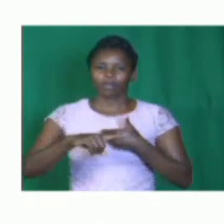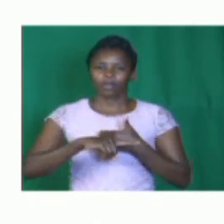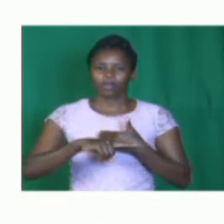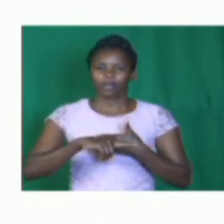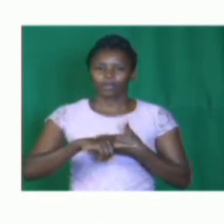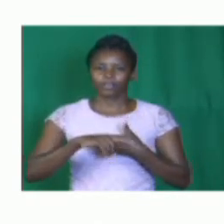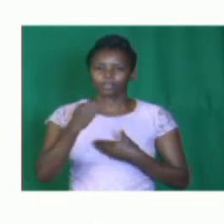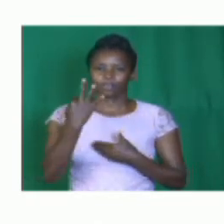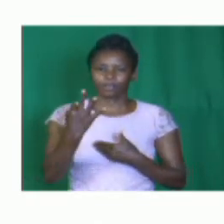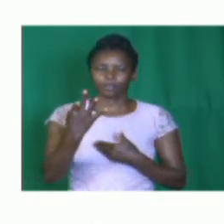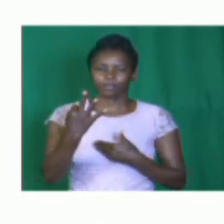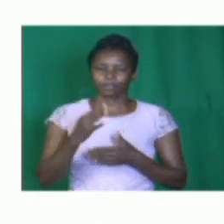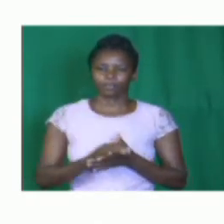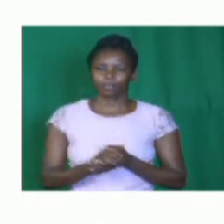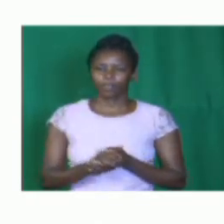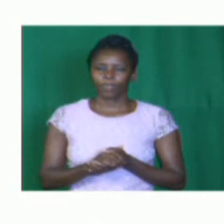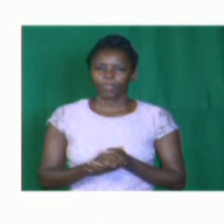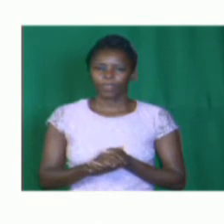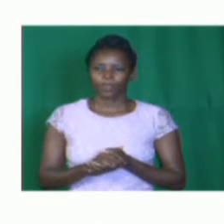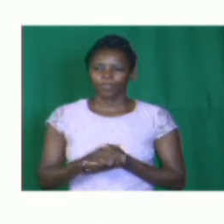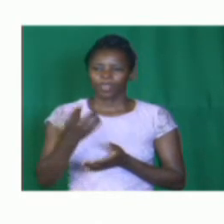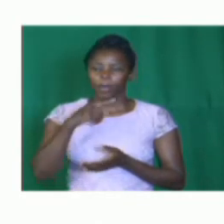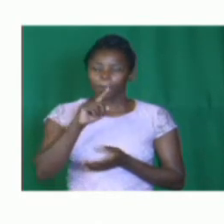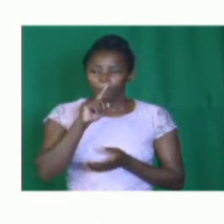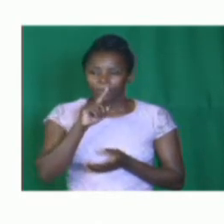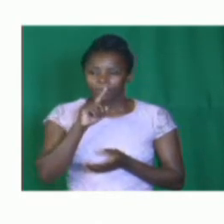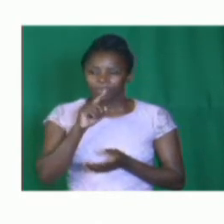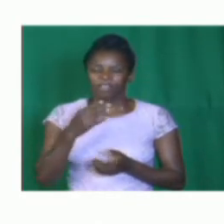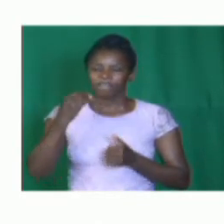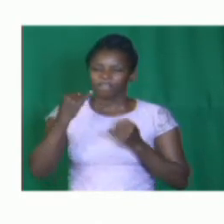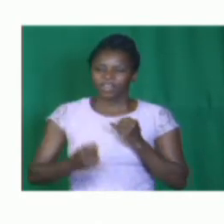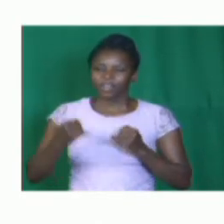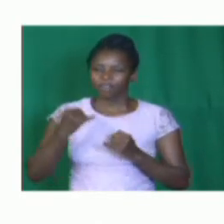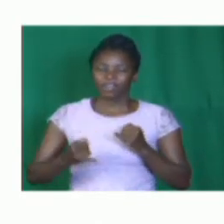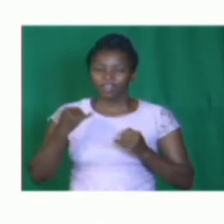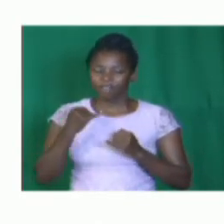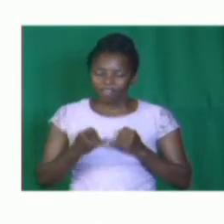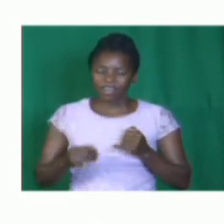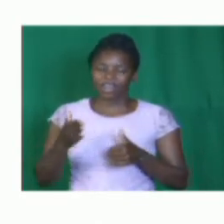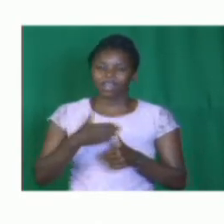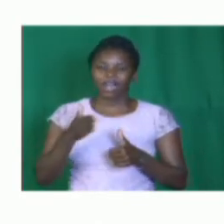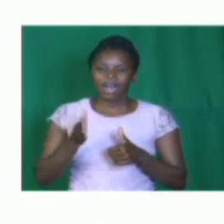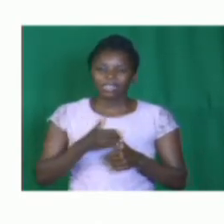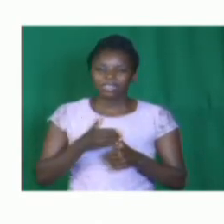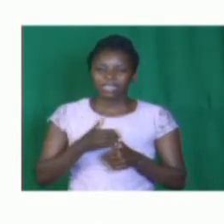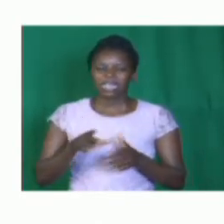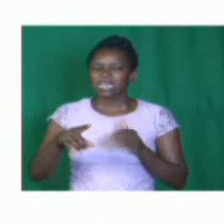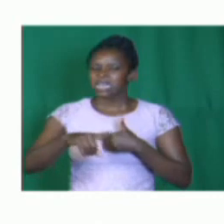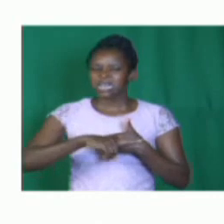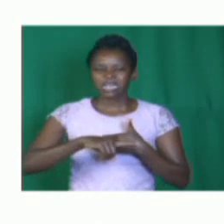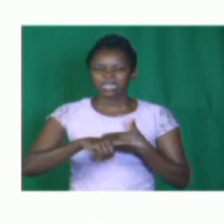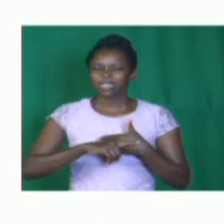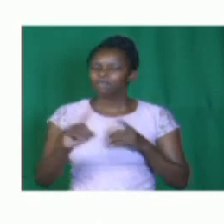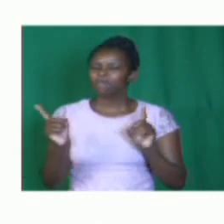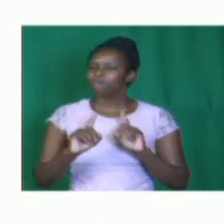one gave us a -3. But when we present the final answer, we don't want the negative sign to